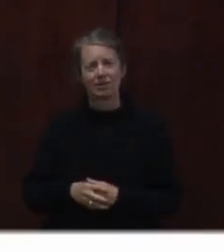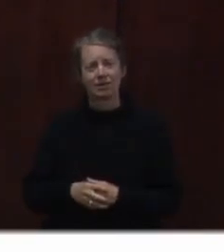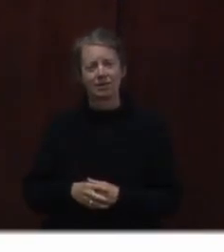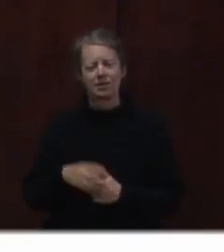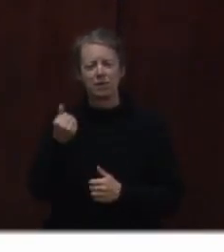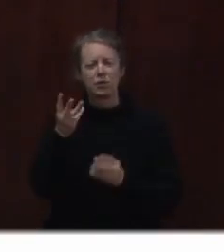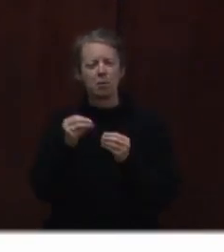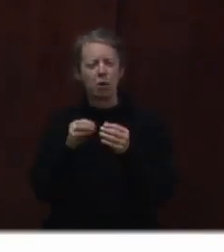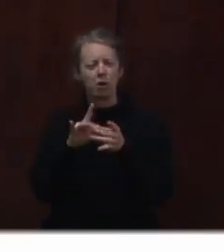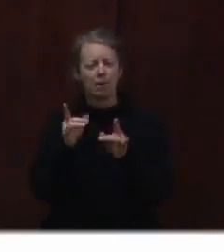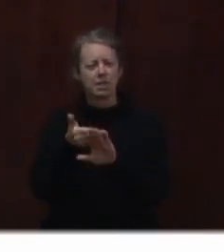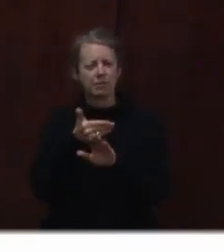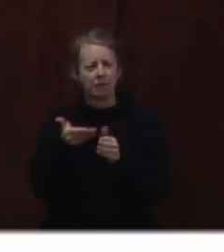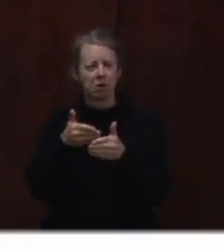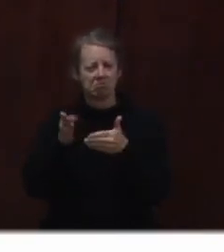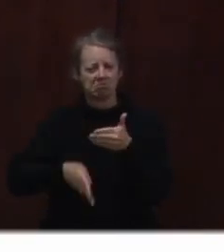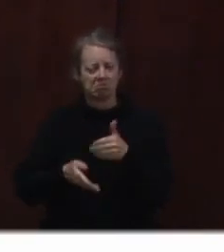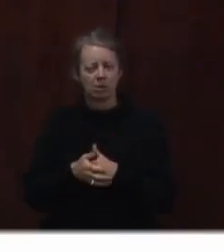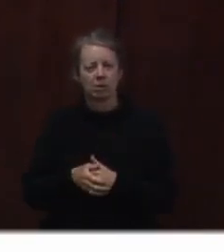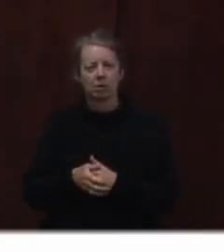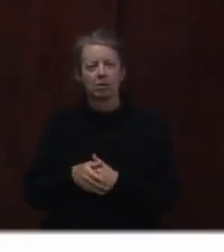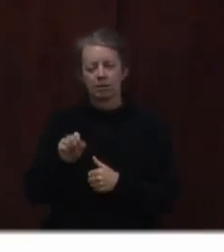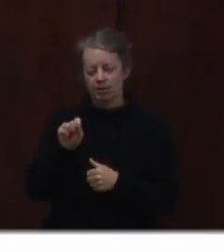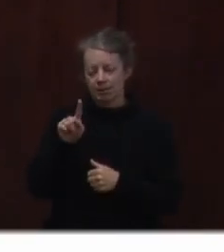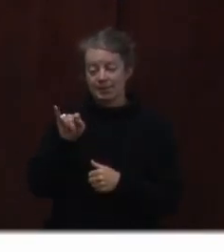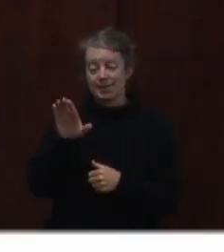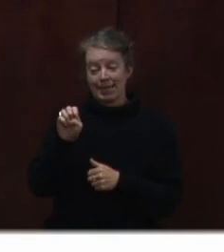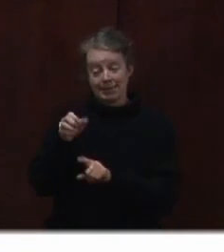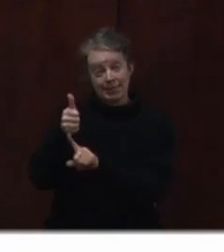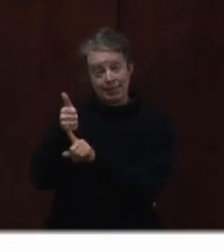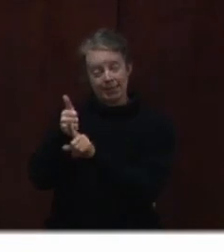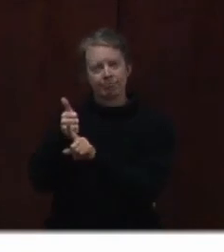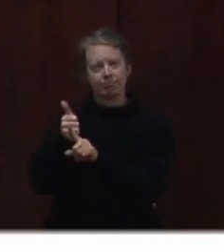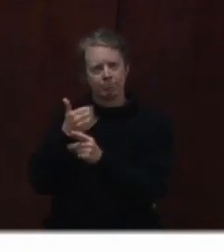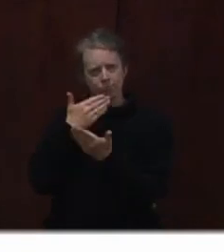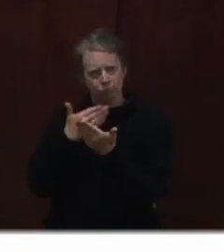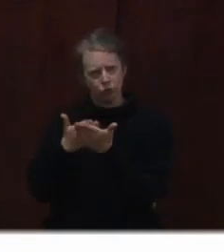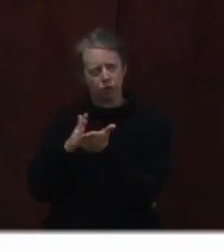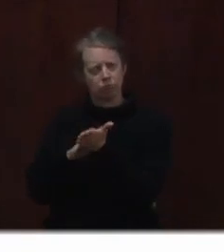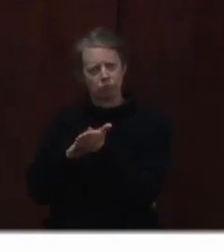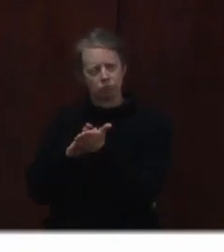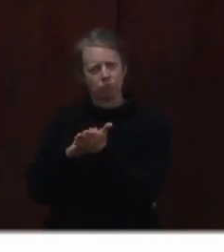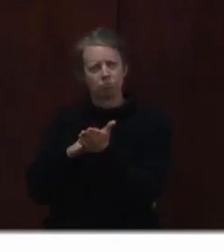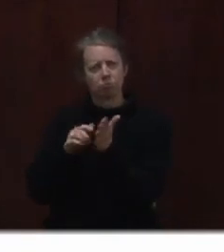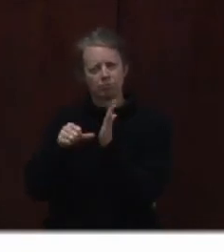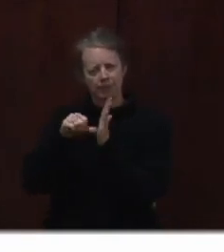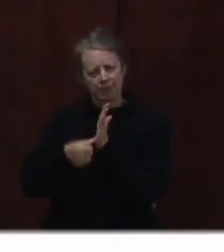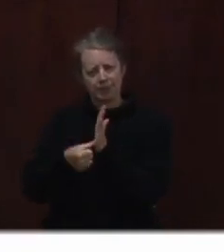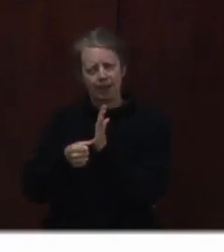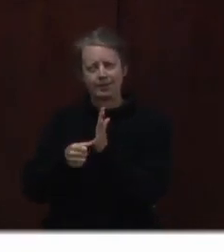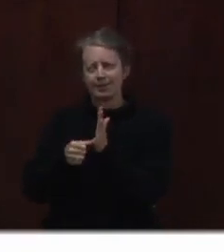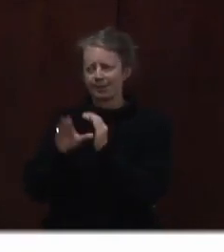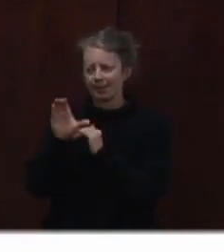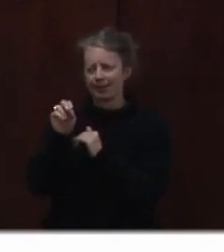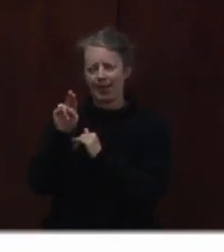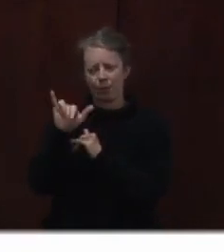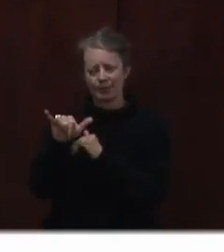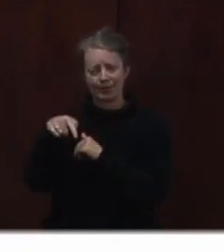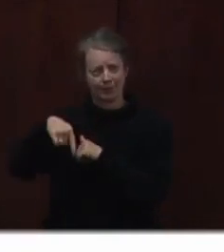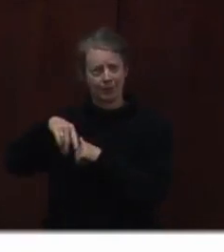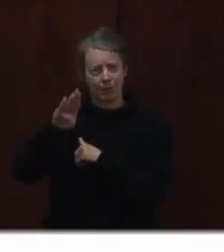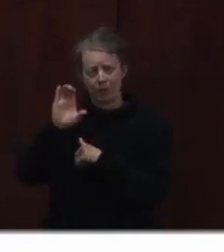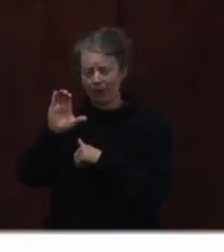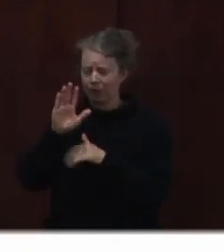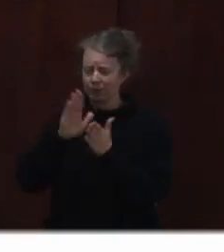finish up here. Stacy did a very nice job of pointing out what a wonderful job the county has done in terms